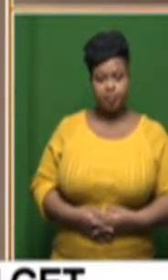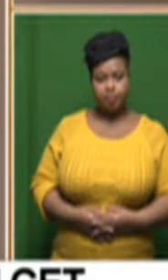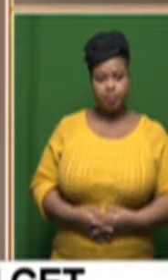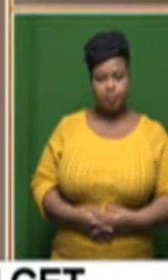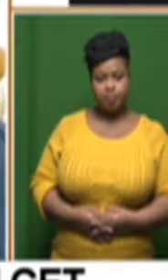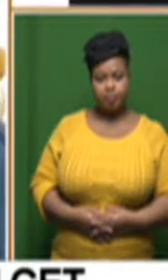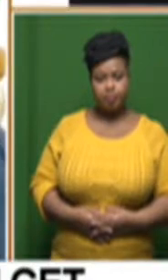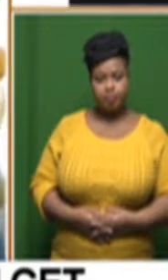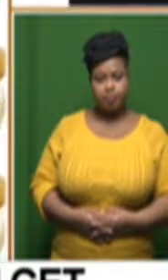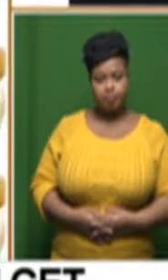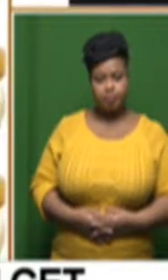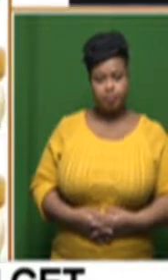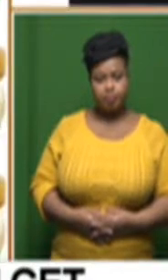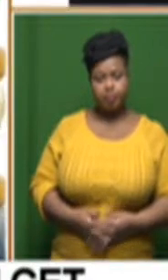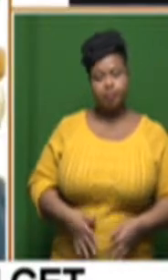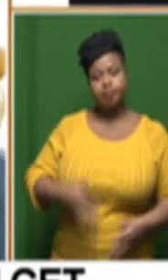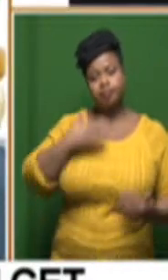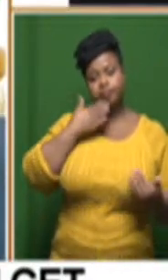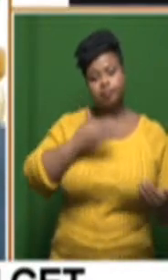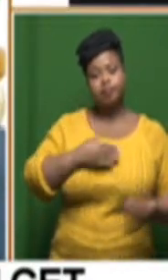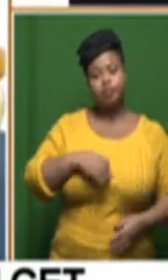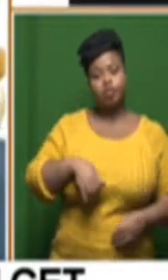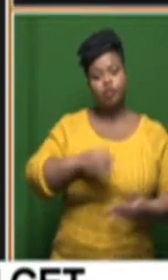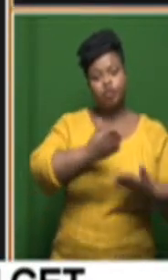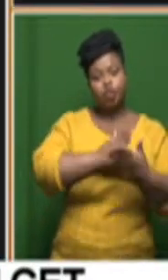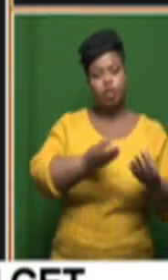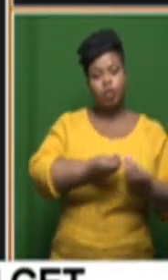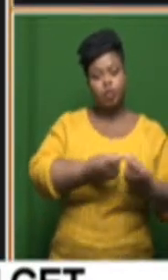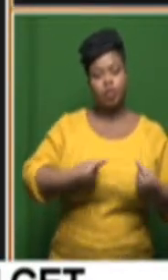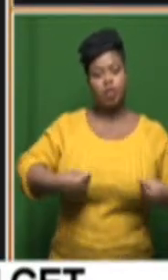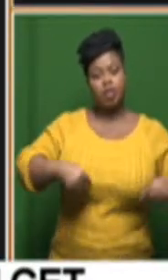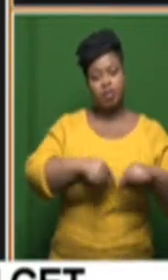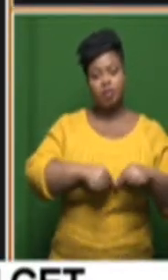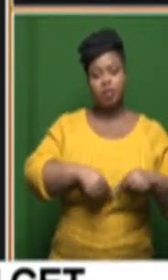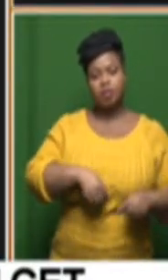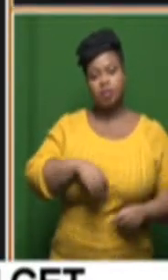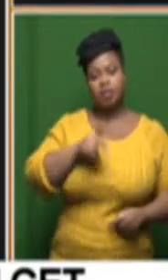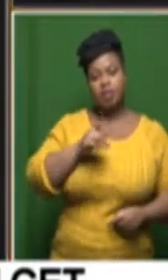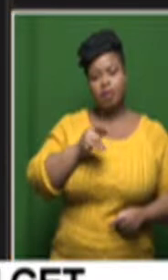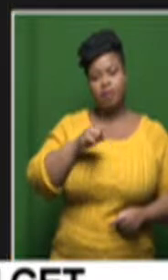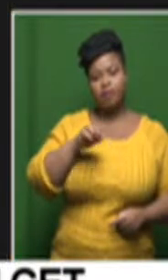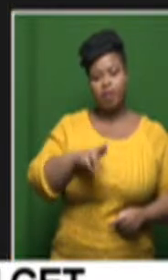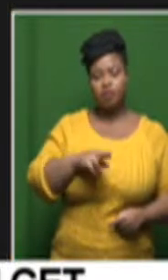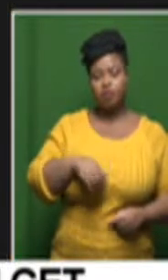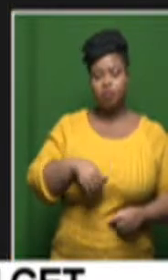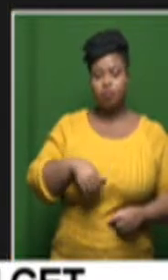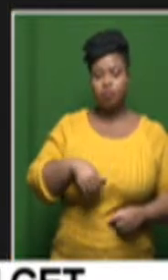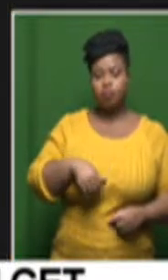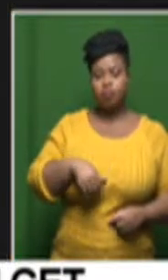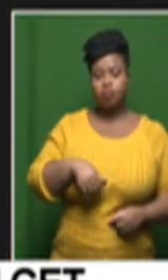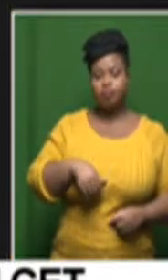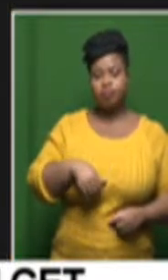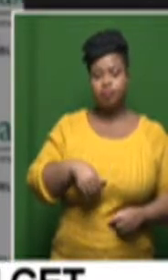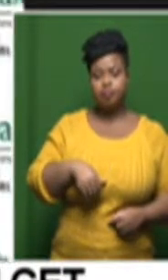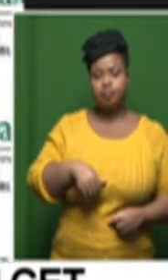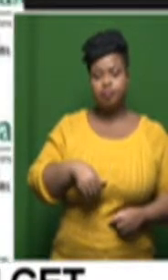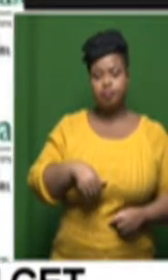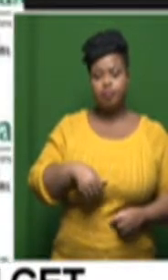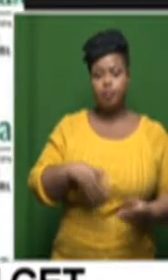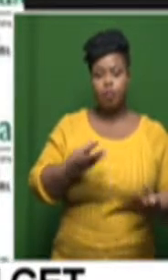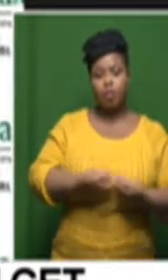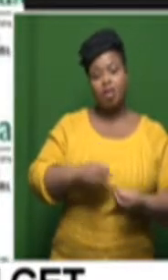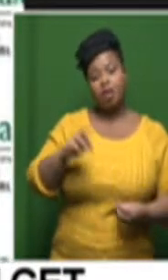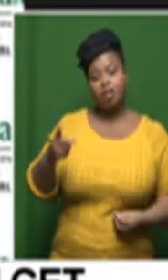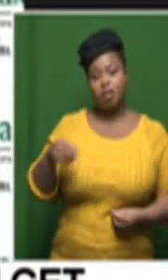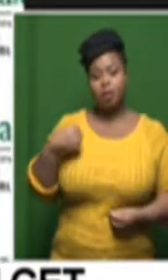Thank you, Ms. Kamfa, for sharing with us your good practices that we believe other